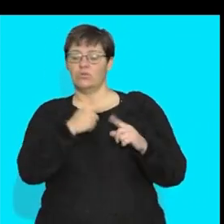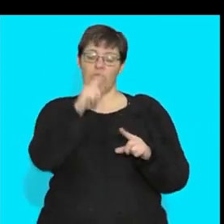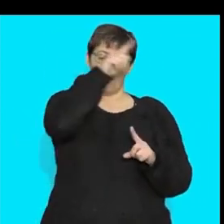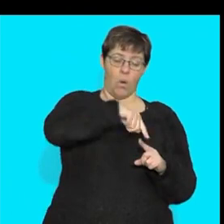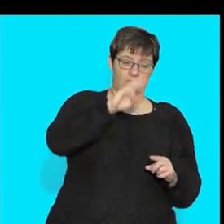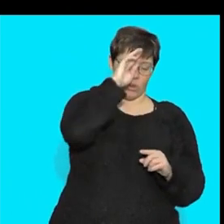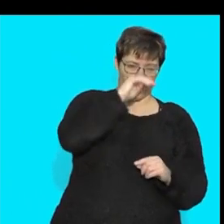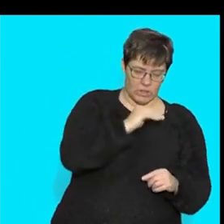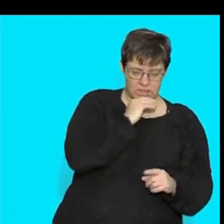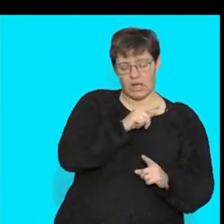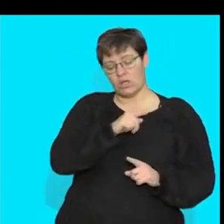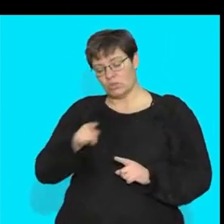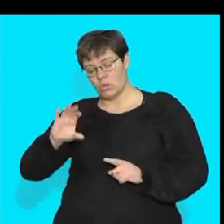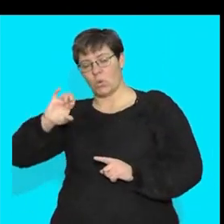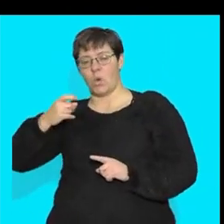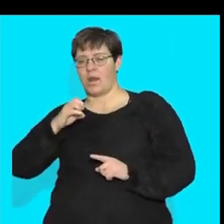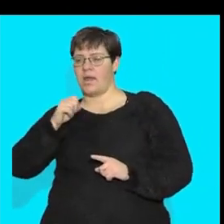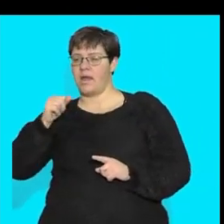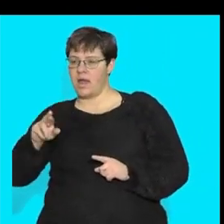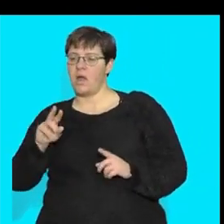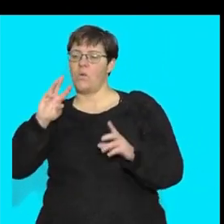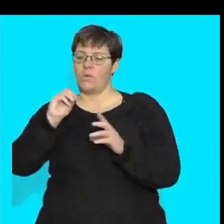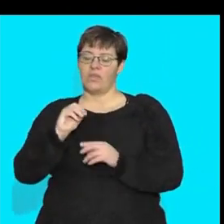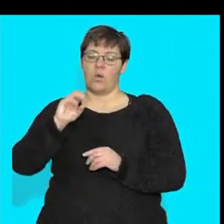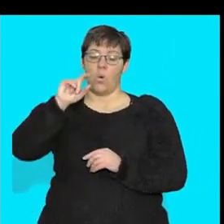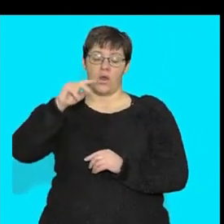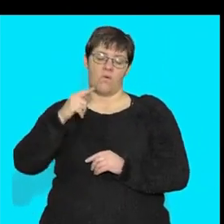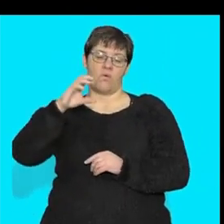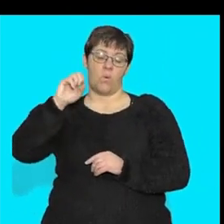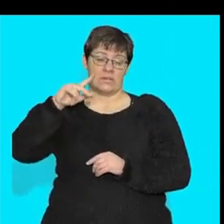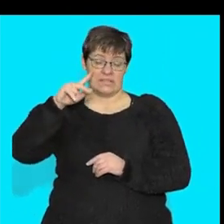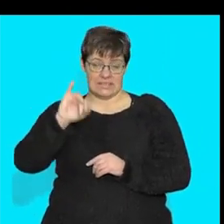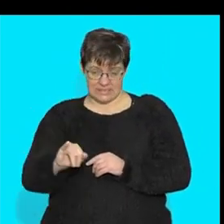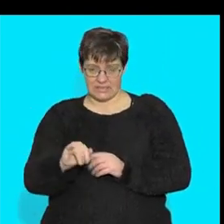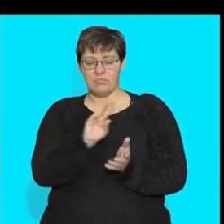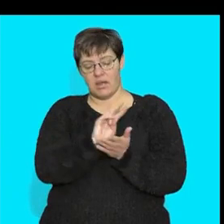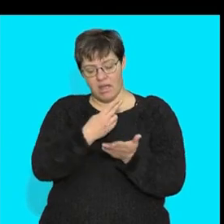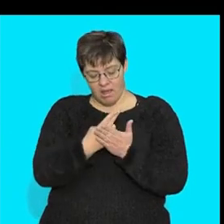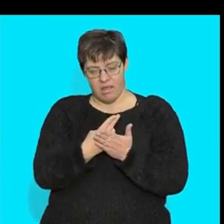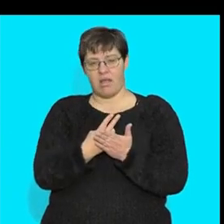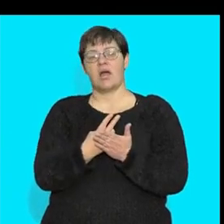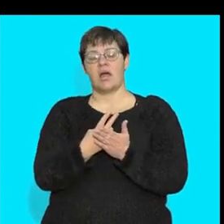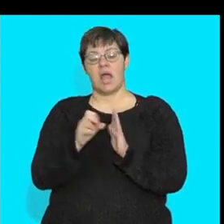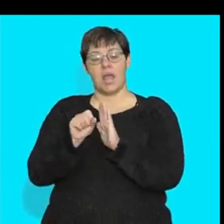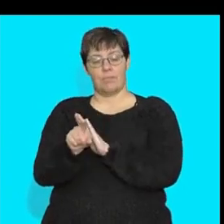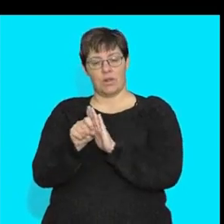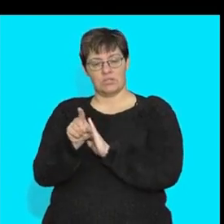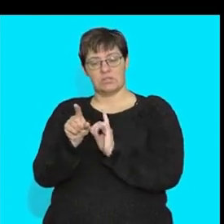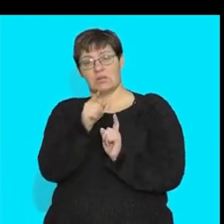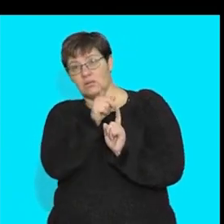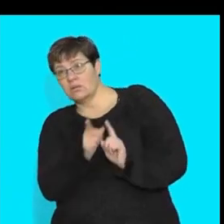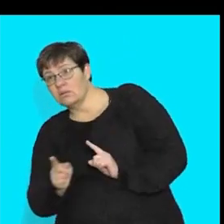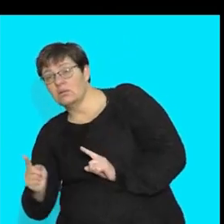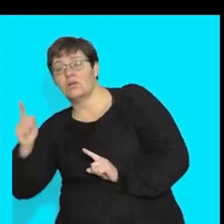window, to the cochlea with the organ of Corti, where it will be converted into an impulse and transmitted via